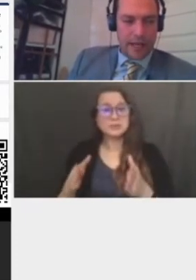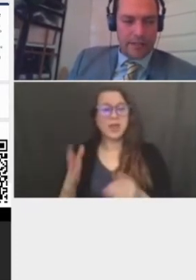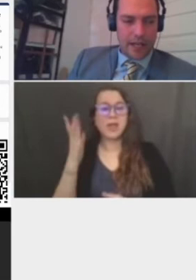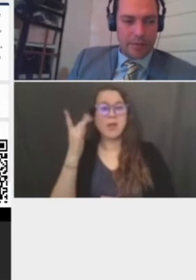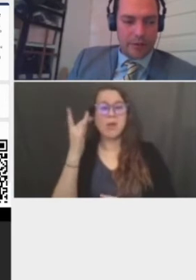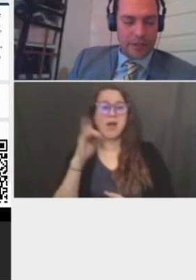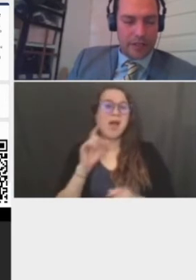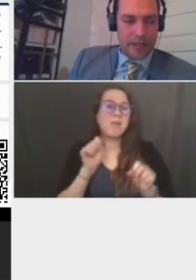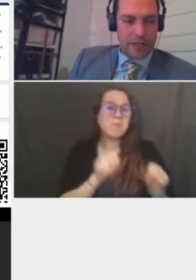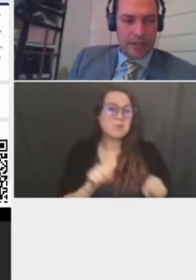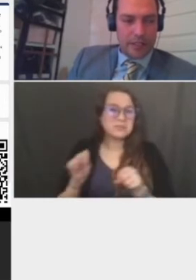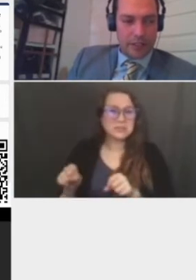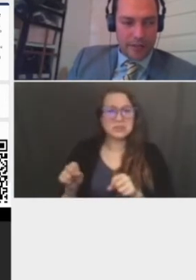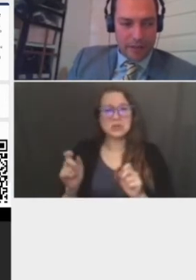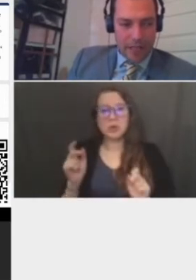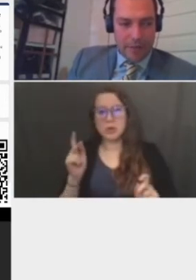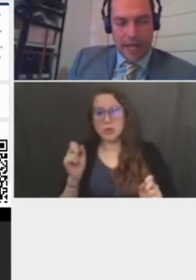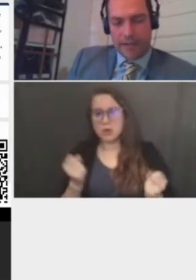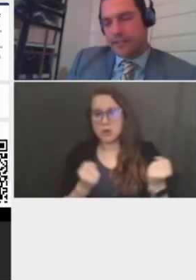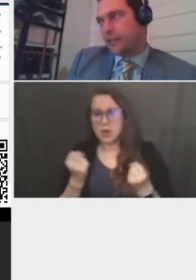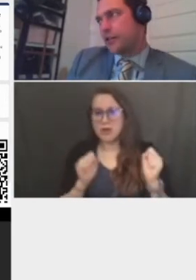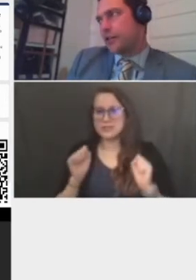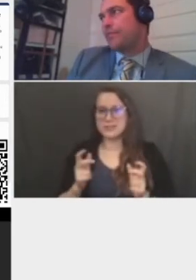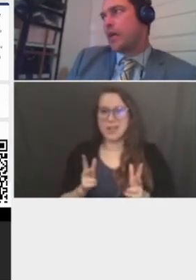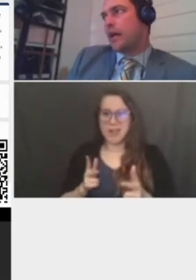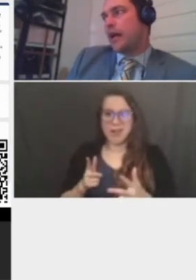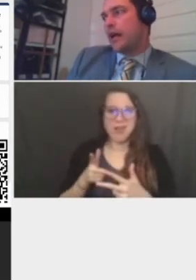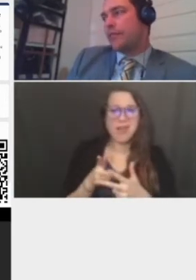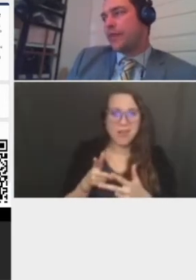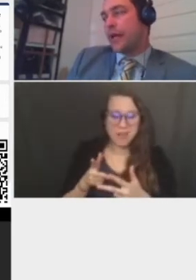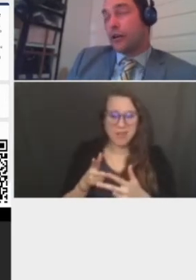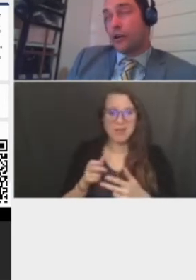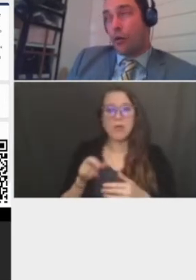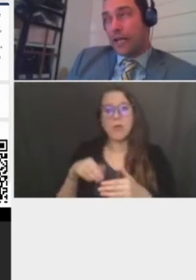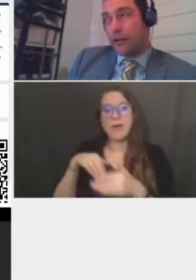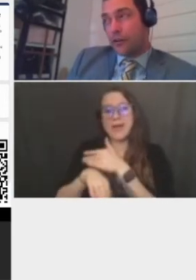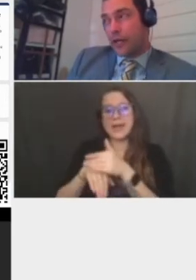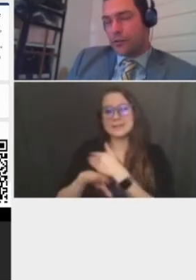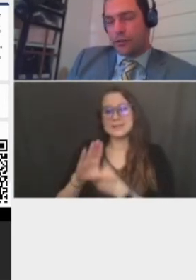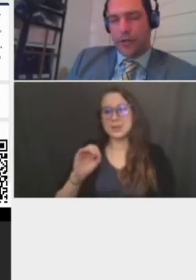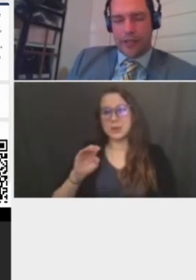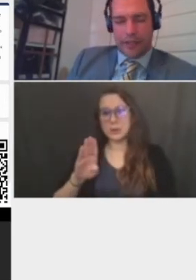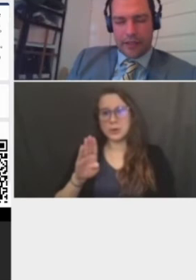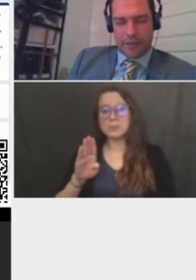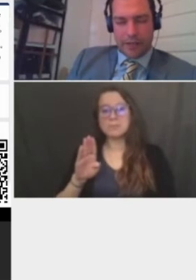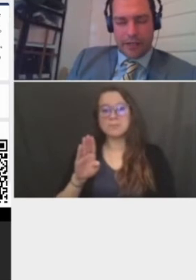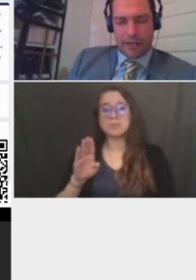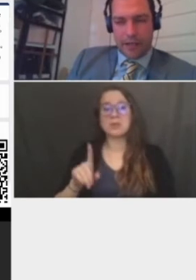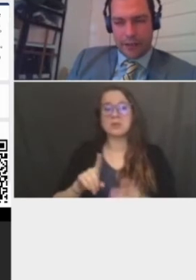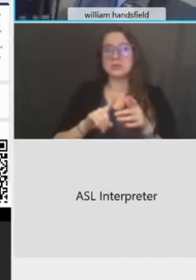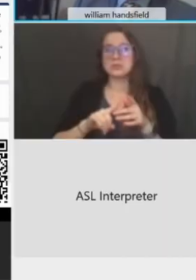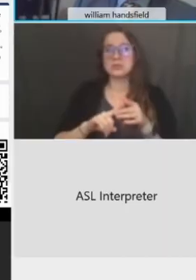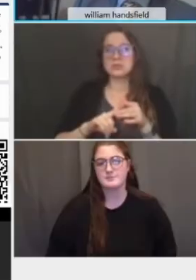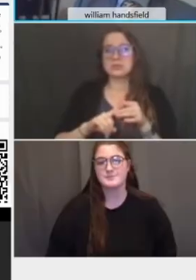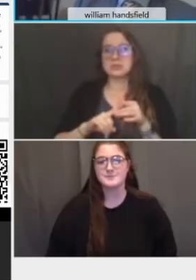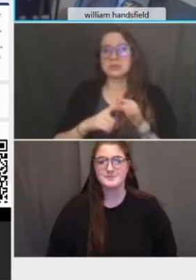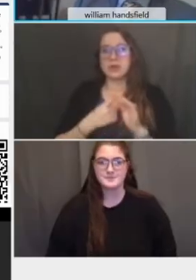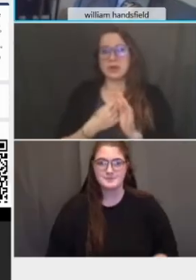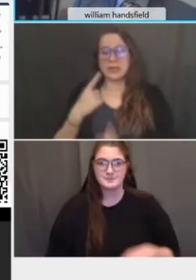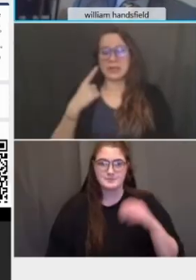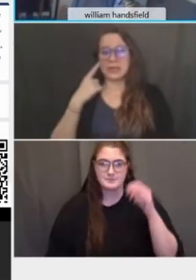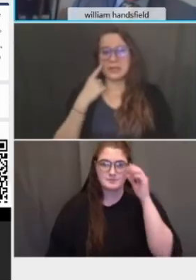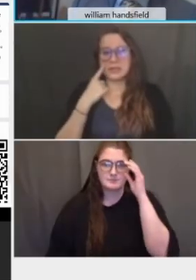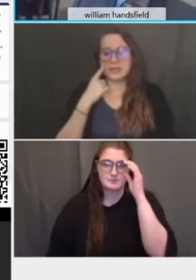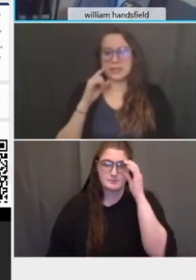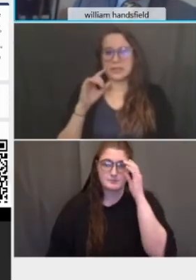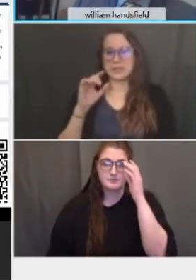to use that as an opportunity to drive into them and access the curb. They're going in on 20th, so 20th I think has been getting a lot of use. It's